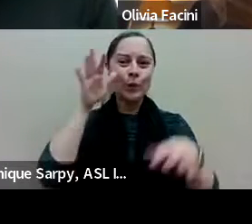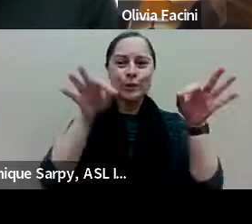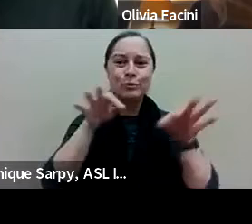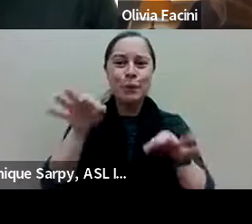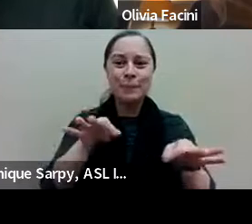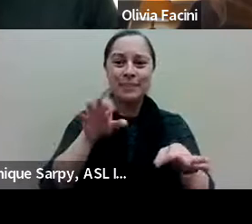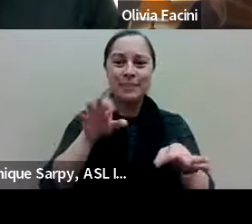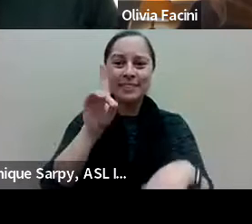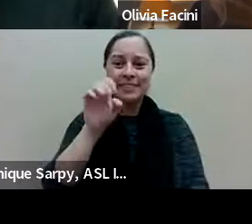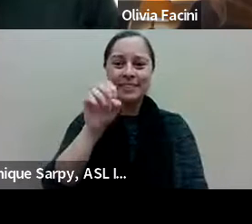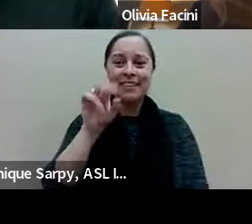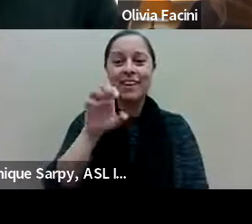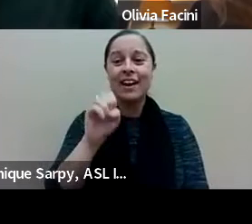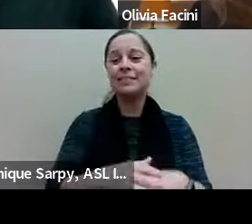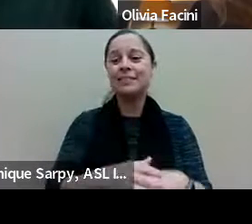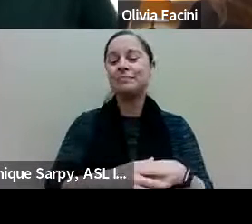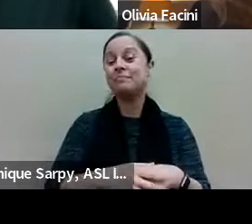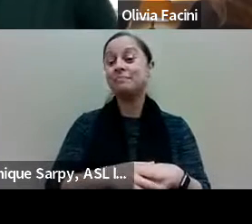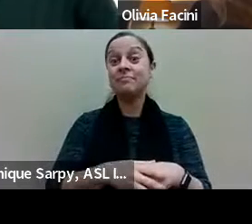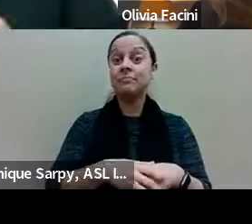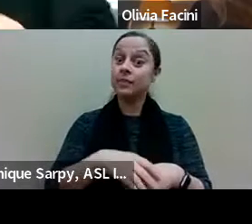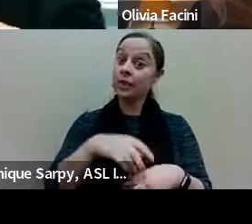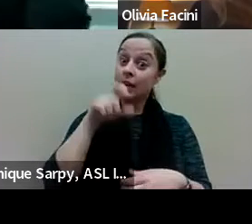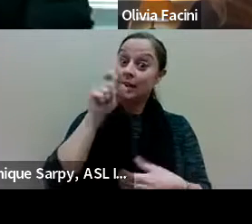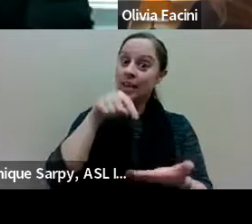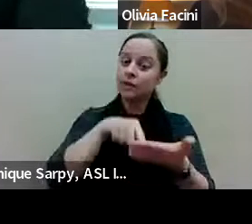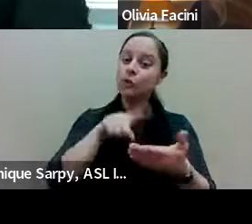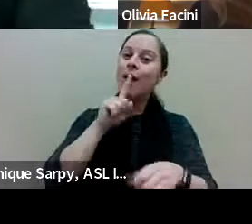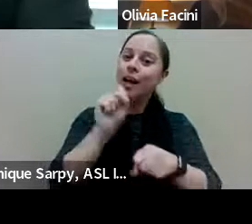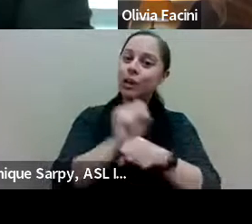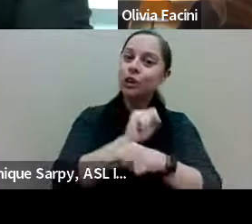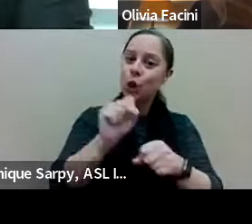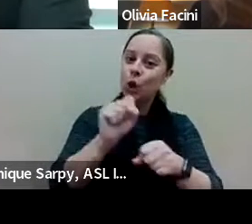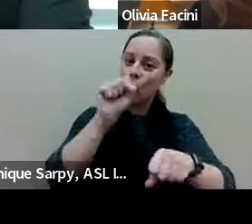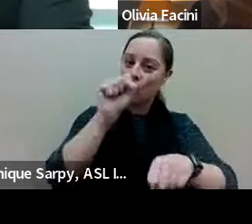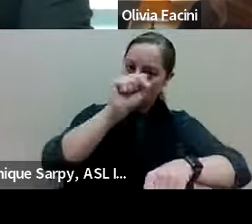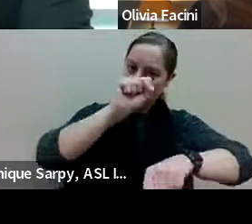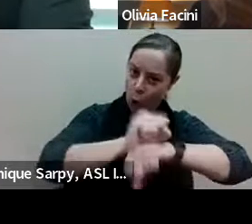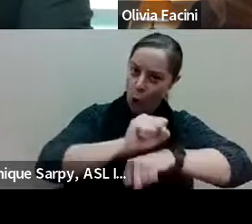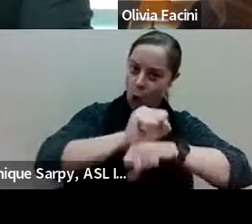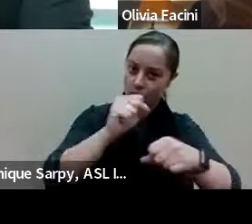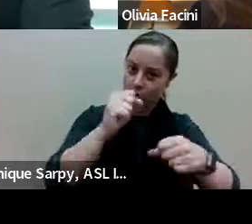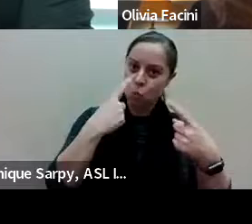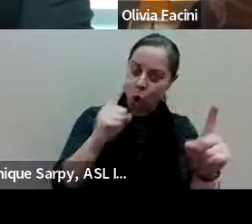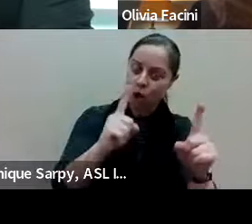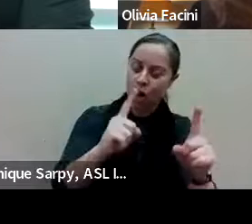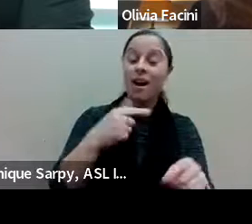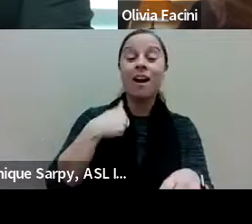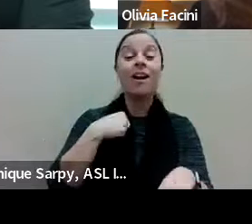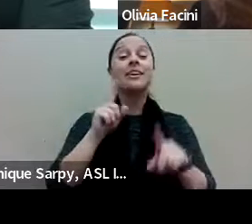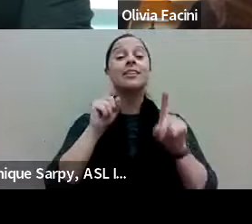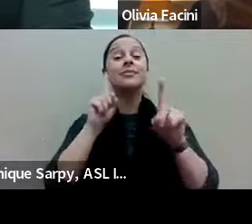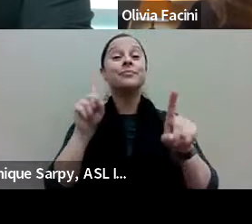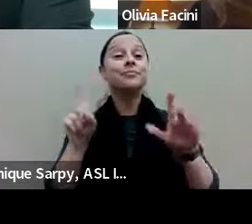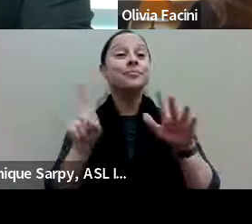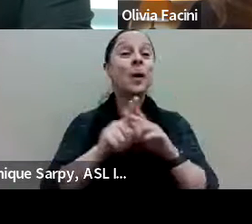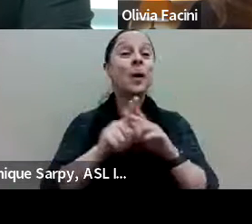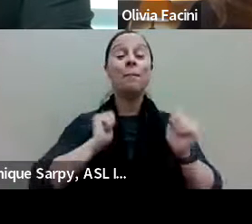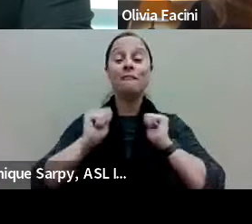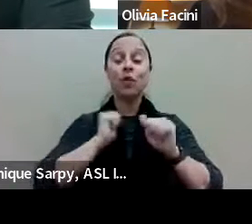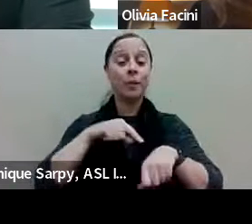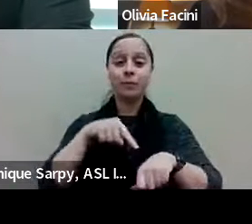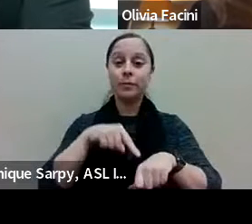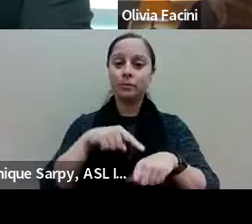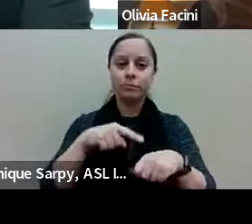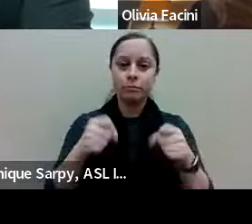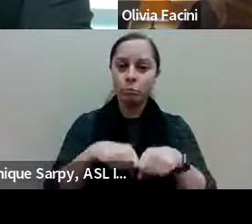was actually working, because there's been many times that I've attended performances and they may not have been functioning, or